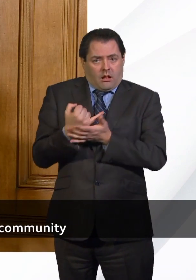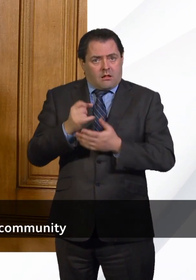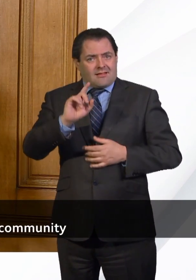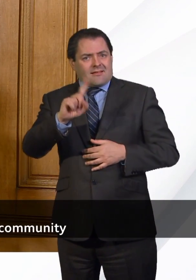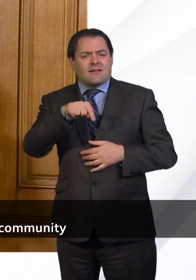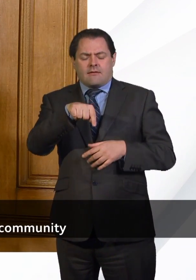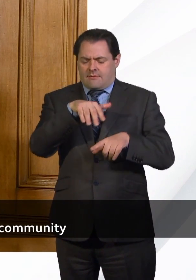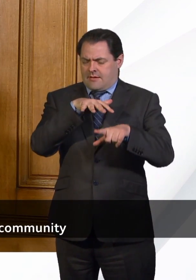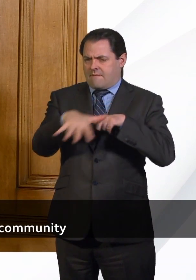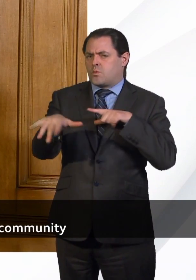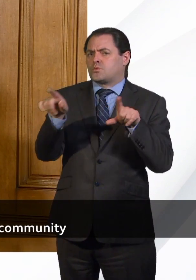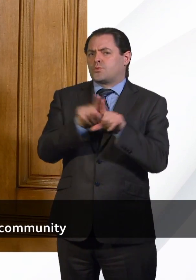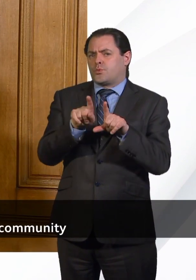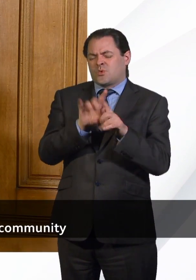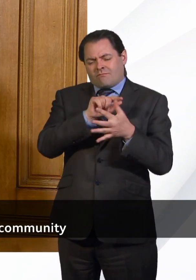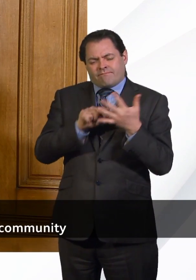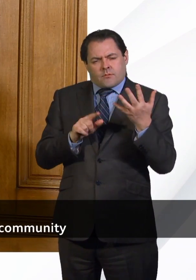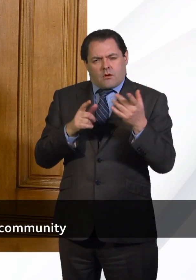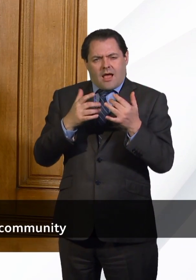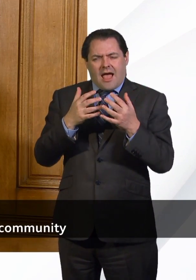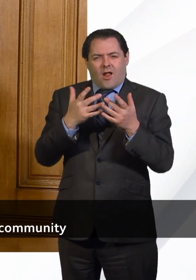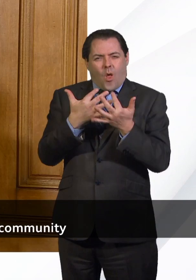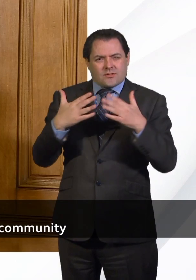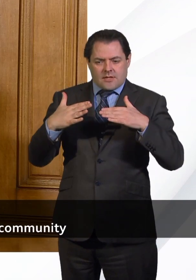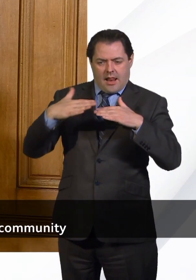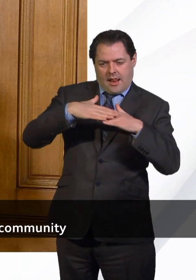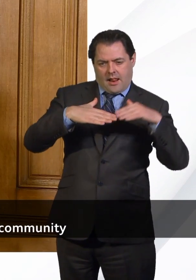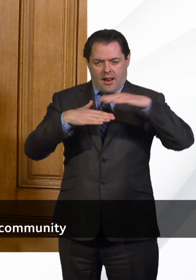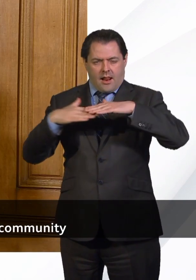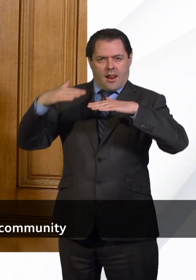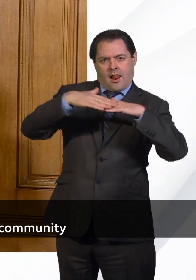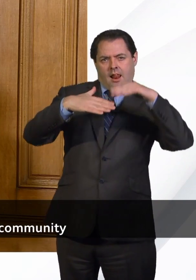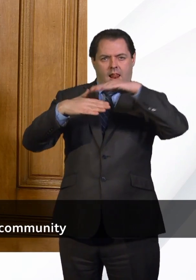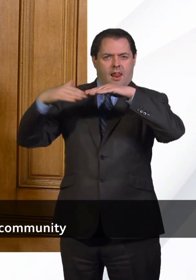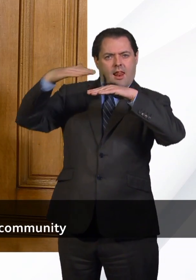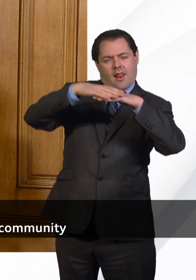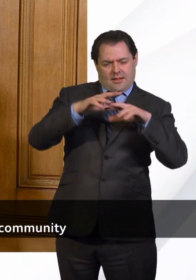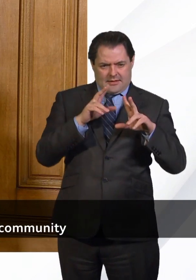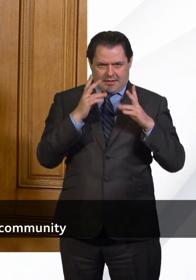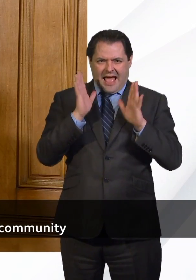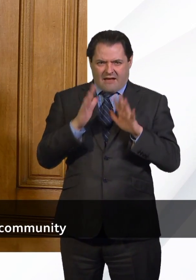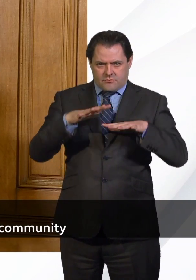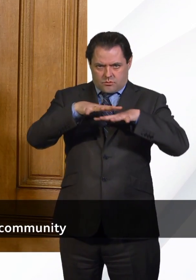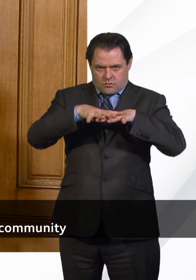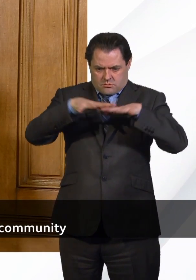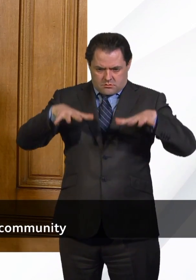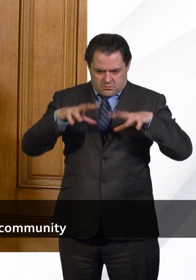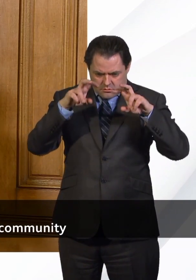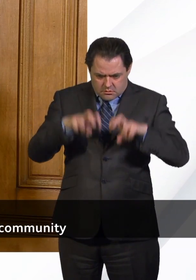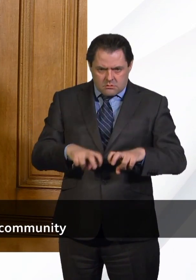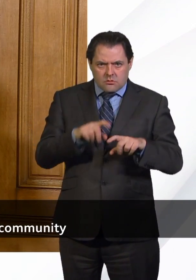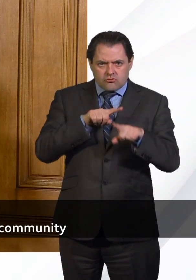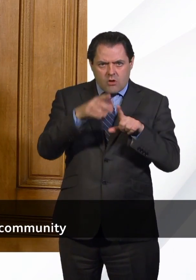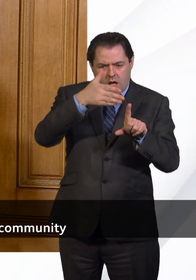not going to rush that answer. I think we owe it to minority ethnic groups to get this right and get a